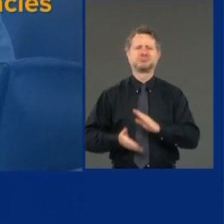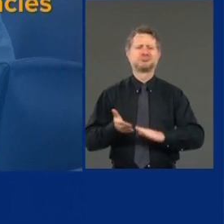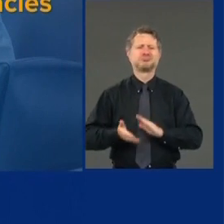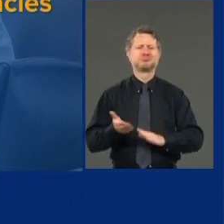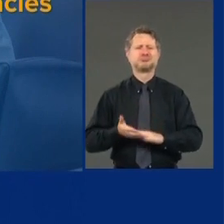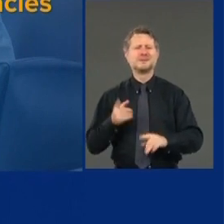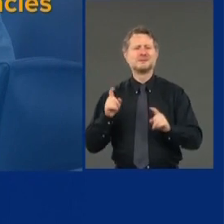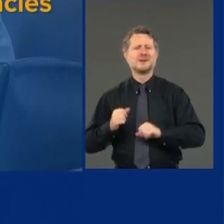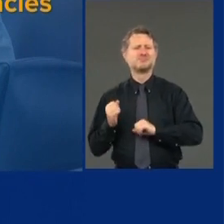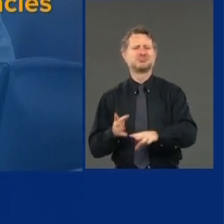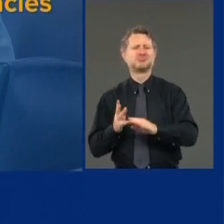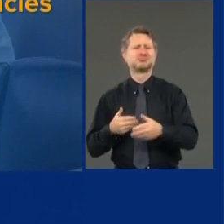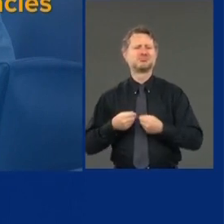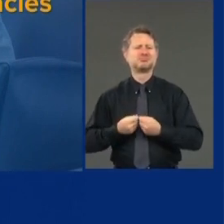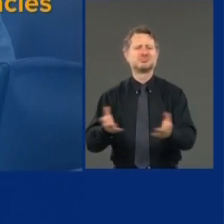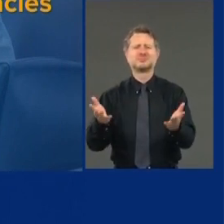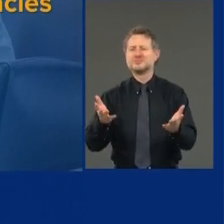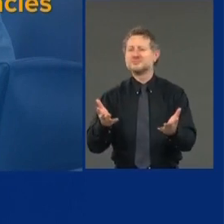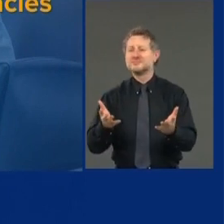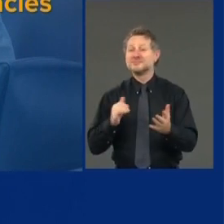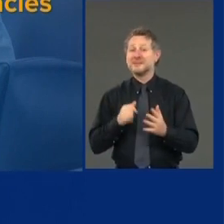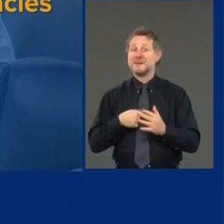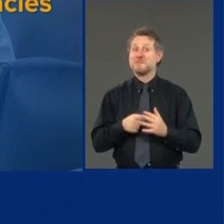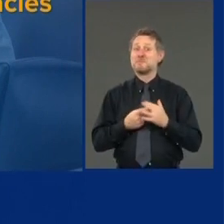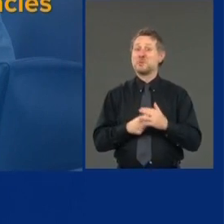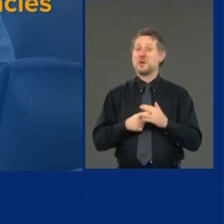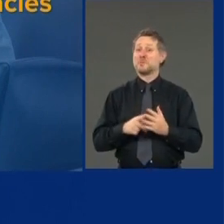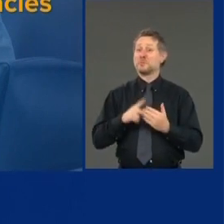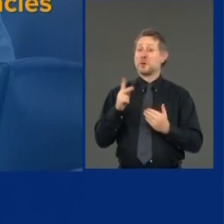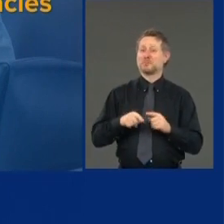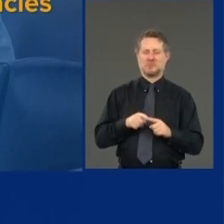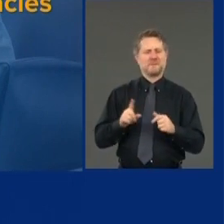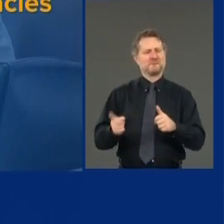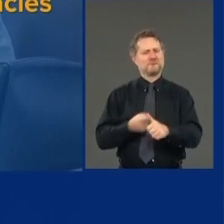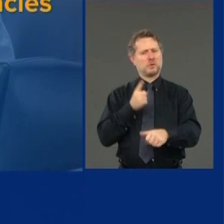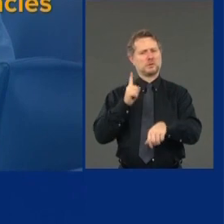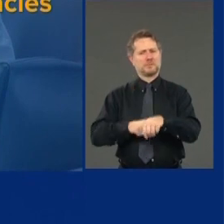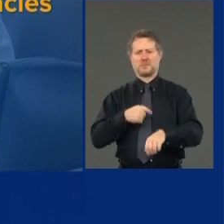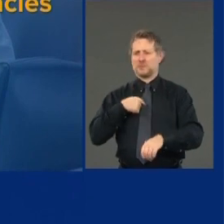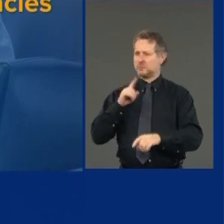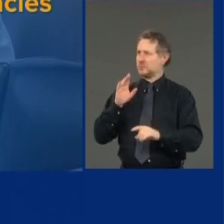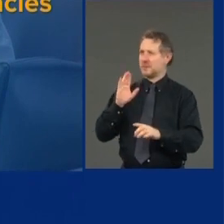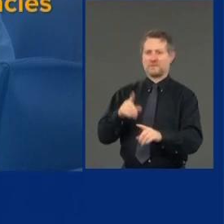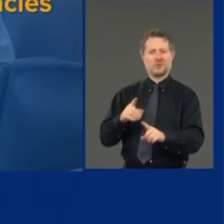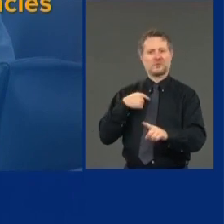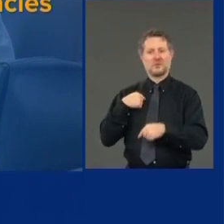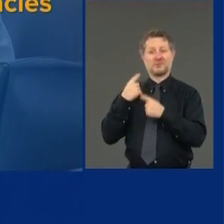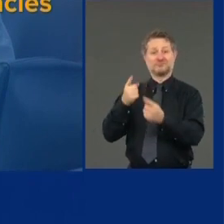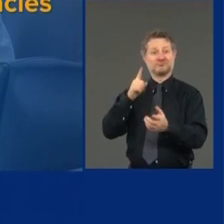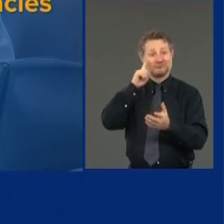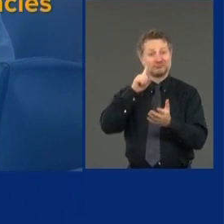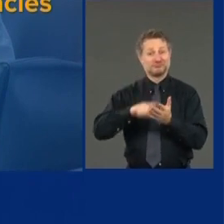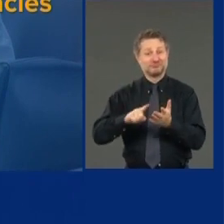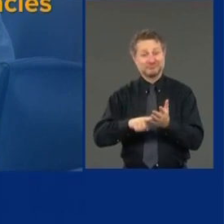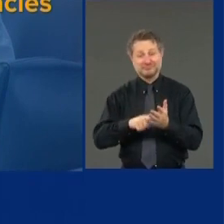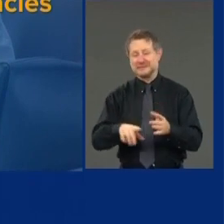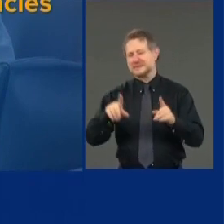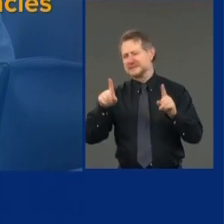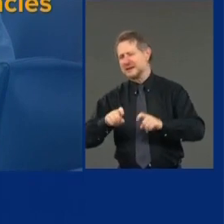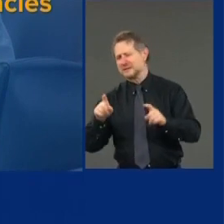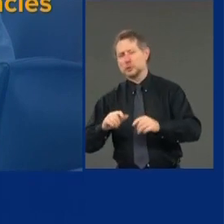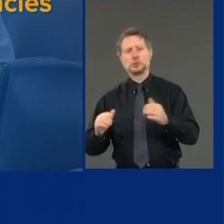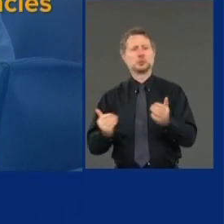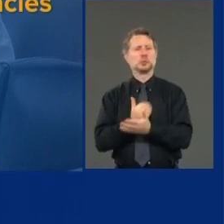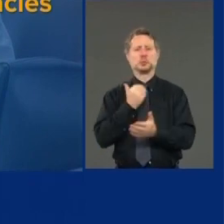And this is the first case. Nobody's ever done this before, putting together this tracing and testing capacity. But